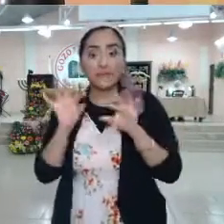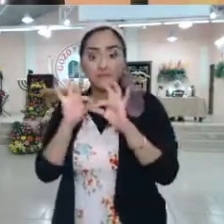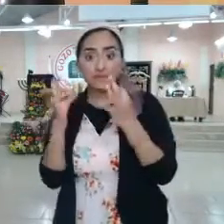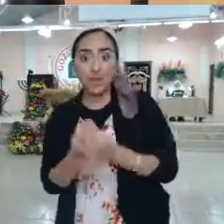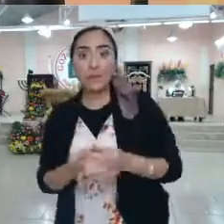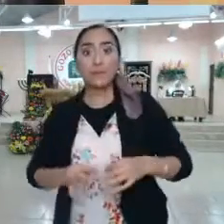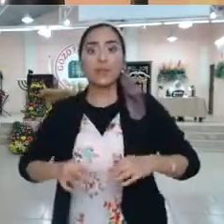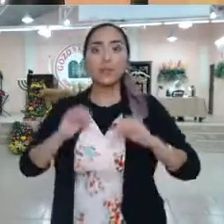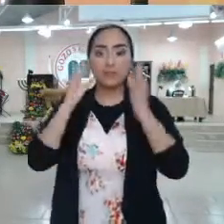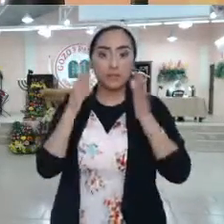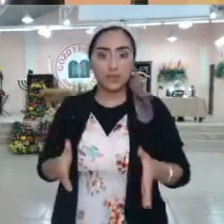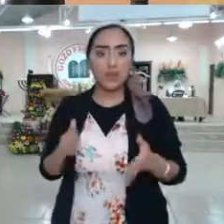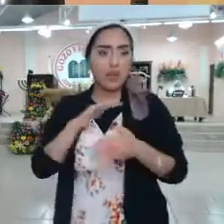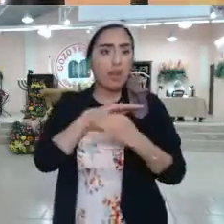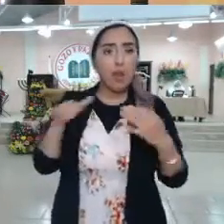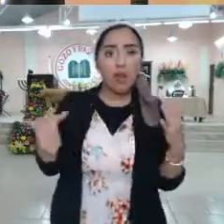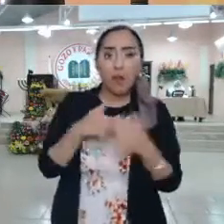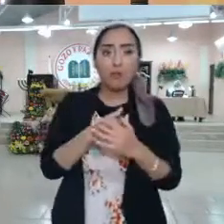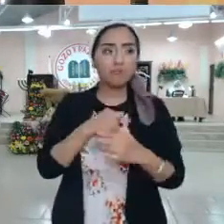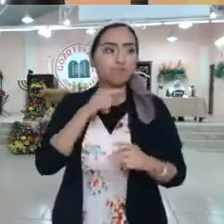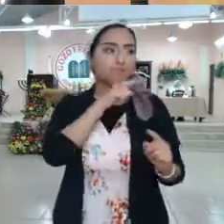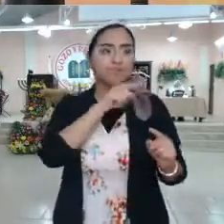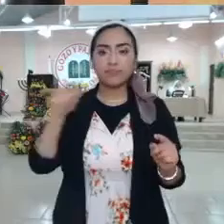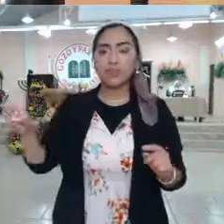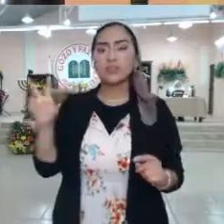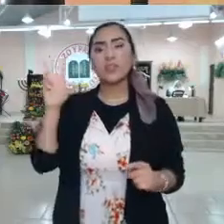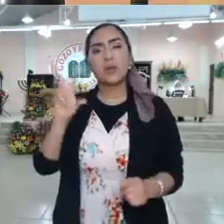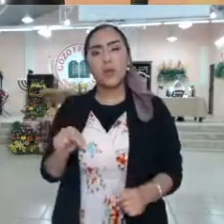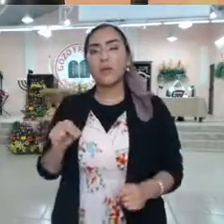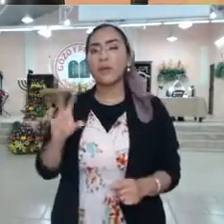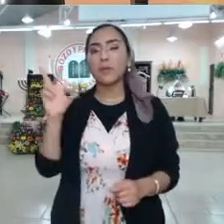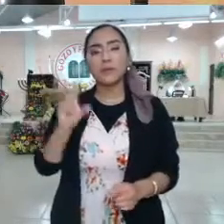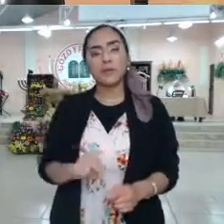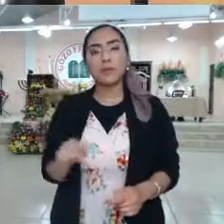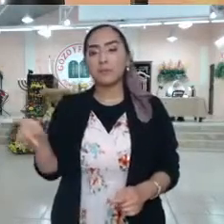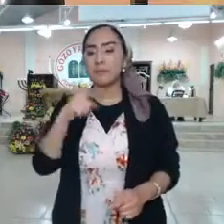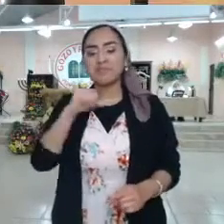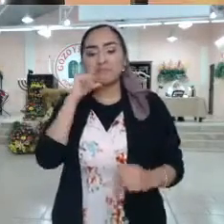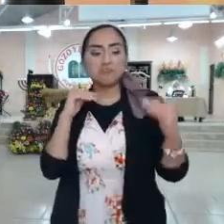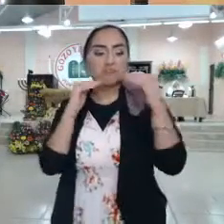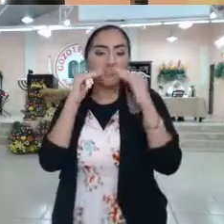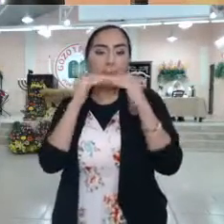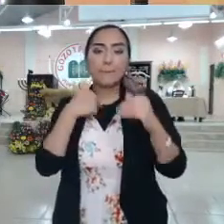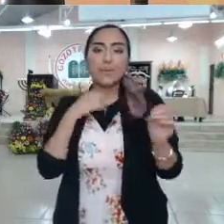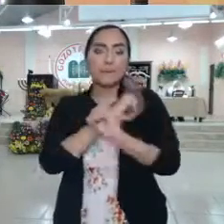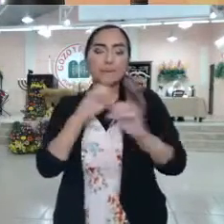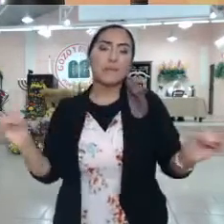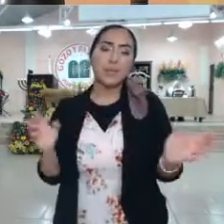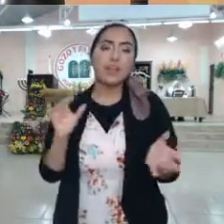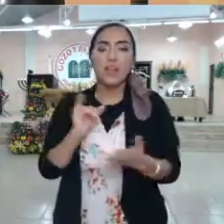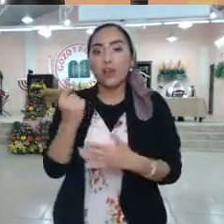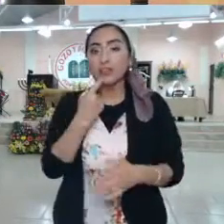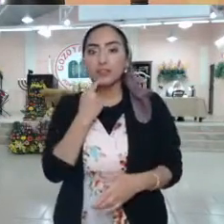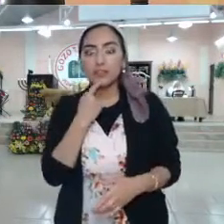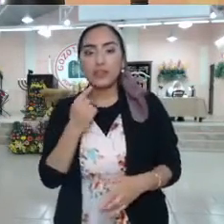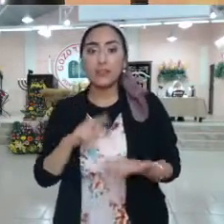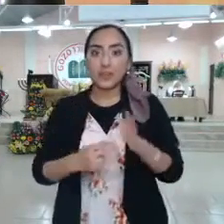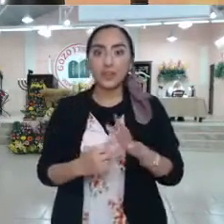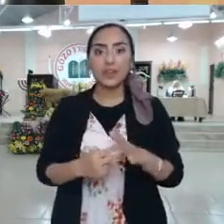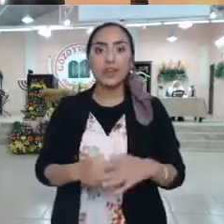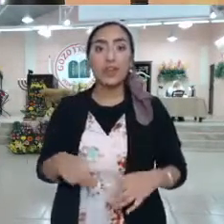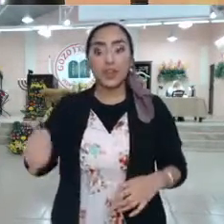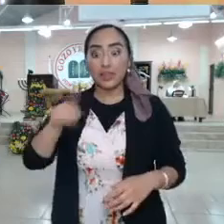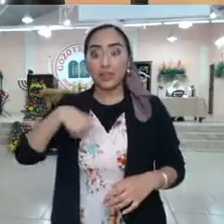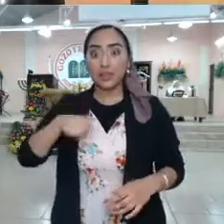they were starting to point the Roy and the family of the Roy, everyone the same. No, they are not in my hate. It is to say it like